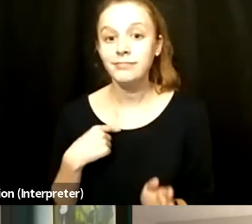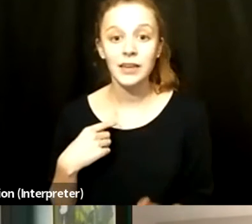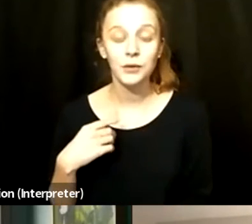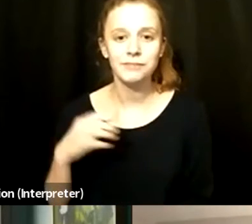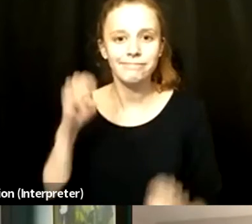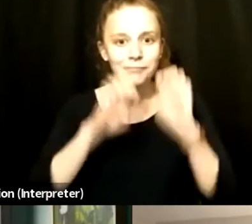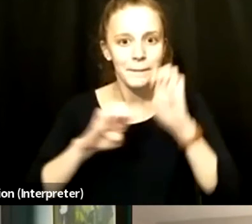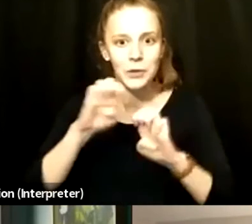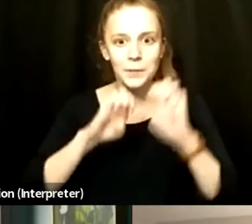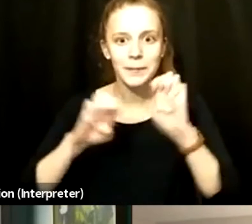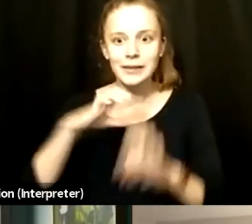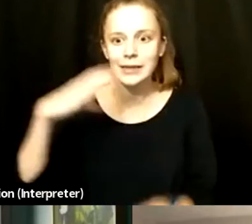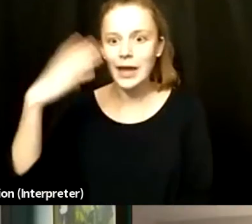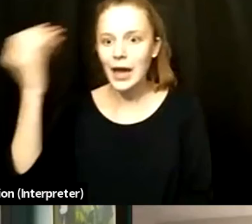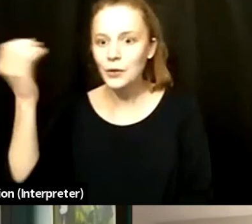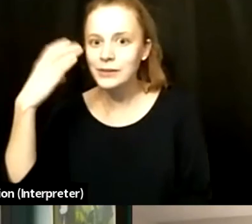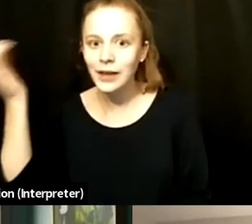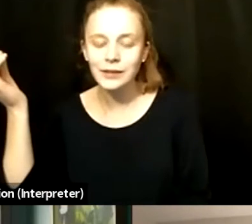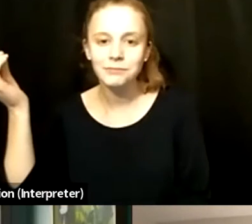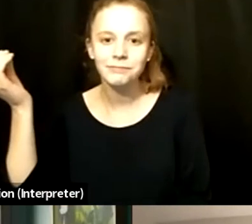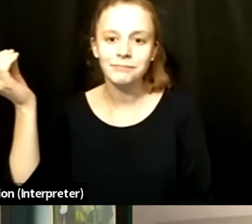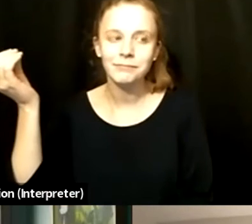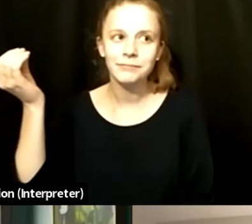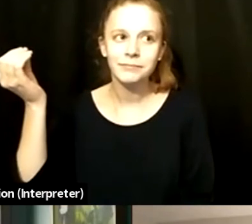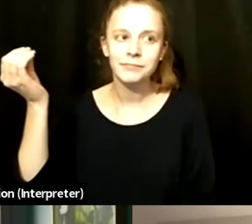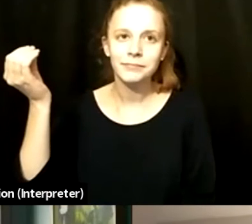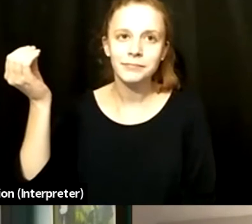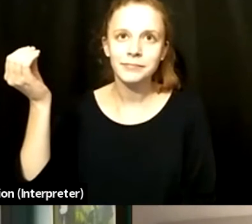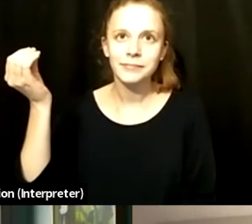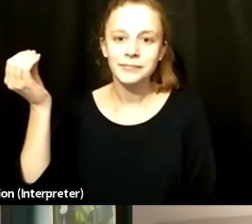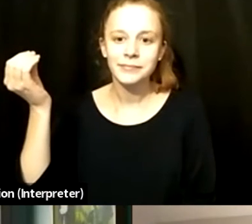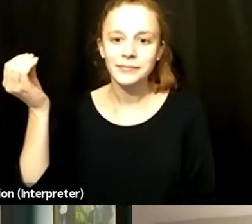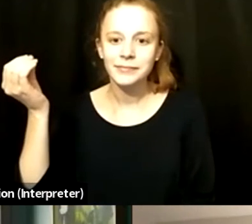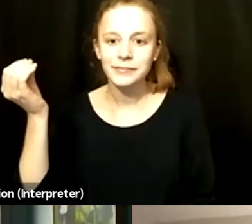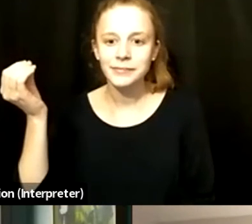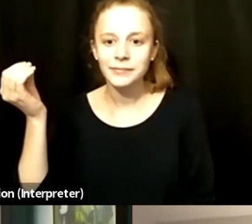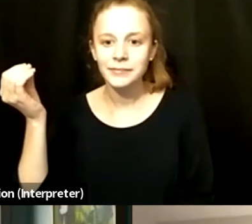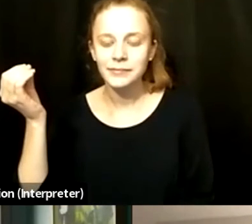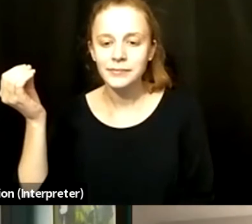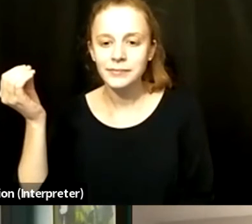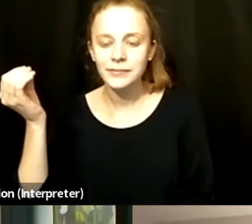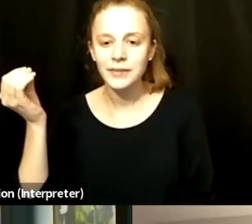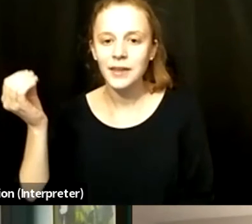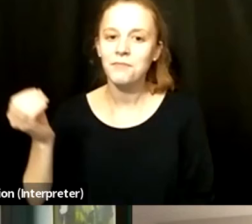of adaptive sports and started thinking of things that were going to be outside of adaptive sports,